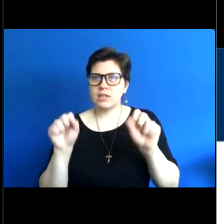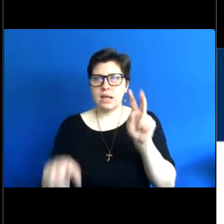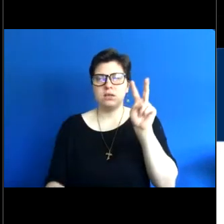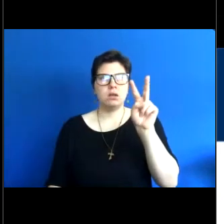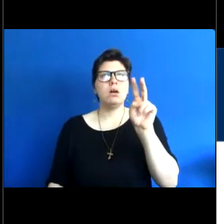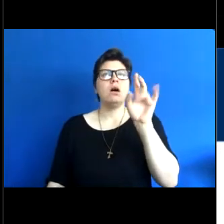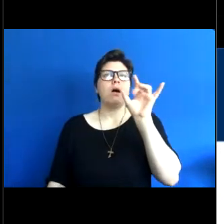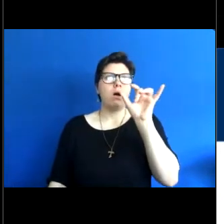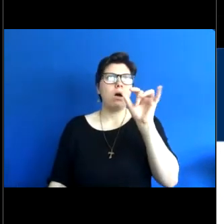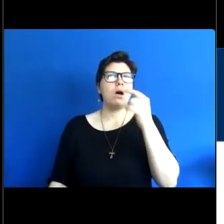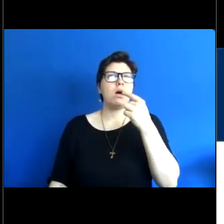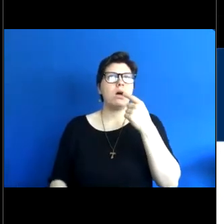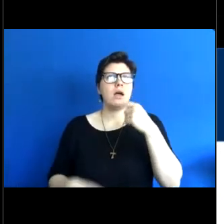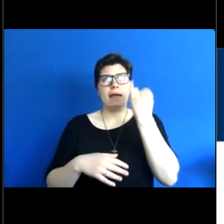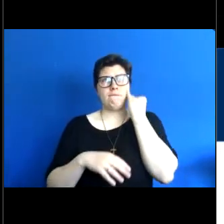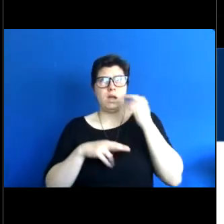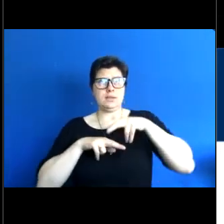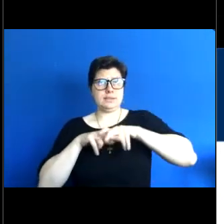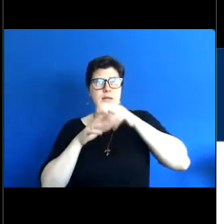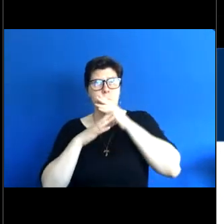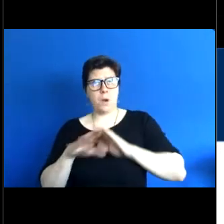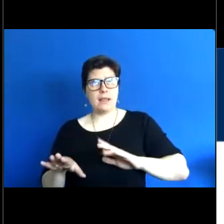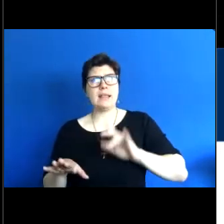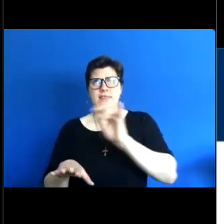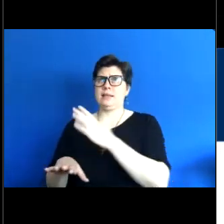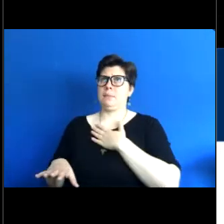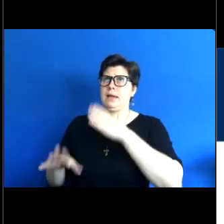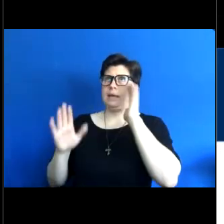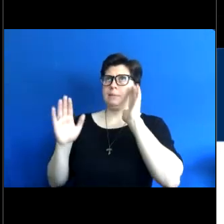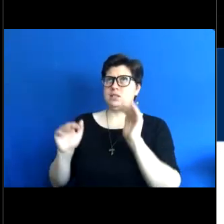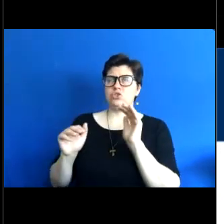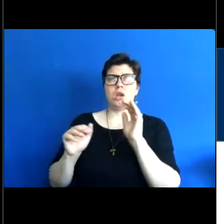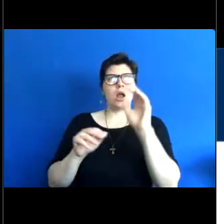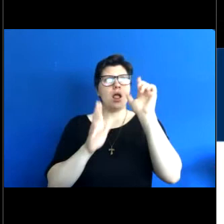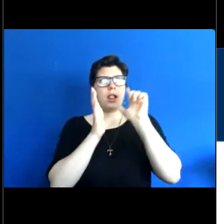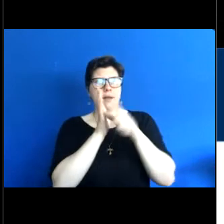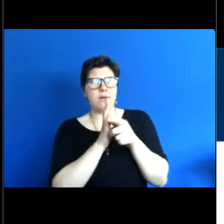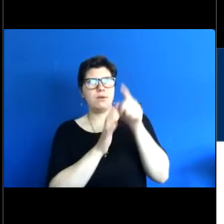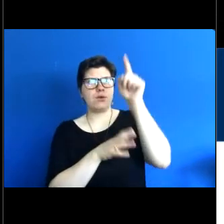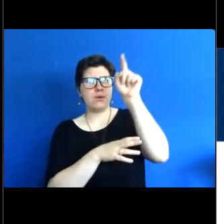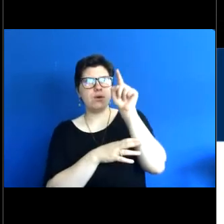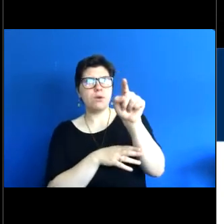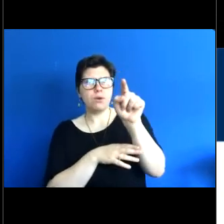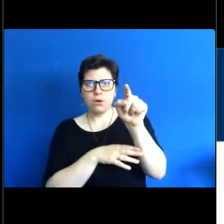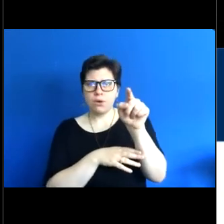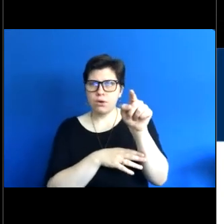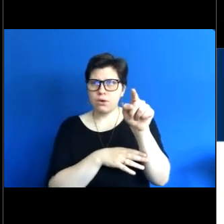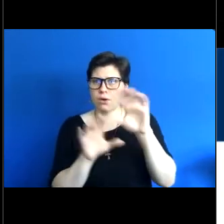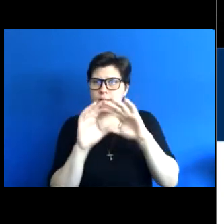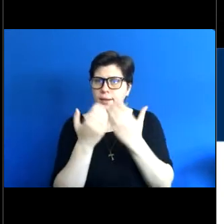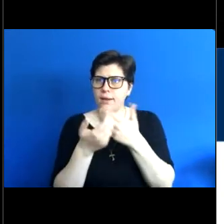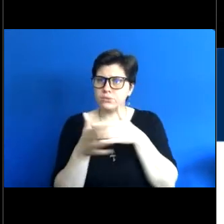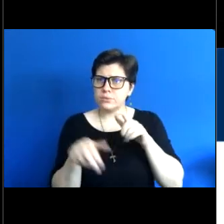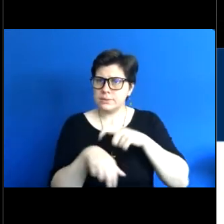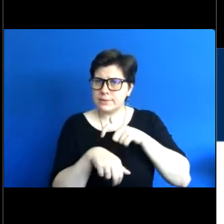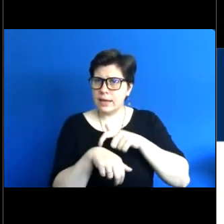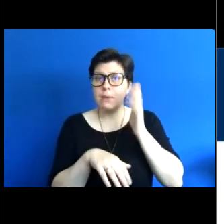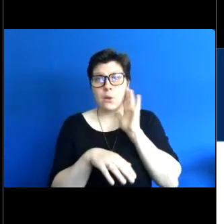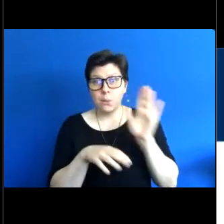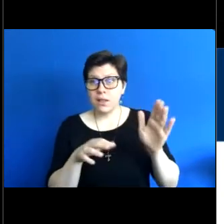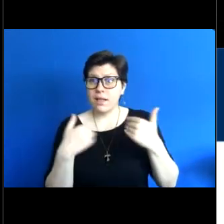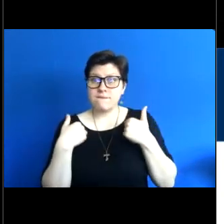when I sit quietly for this part, that's an expectation. But then later on in our classroom time, we'll be